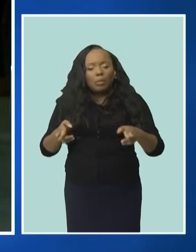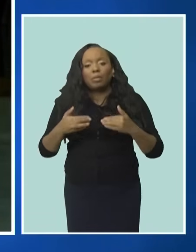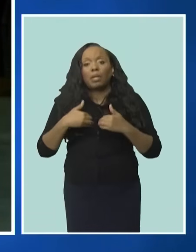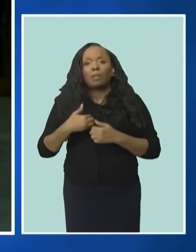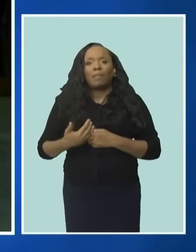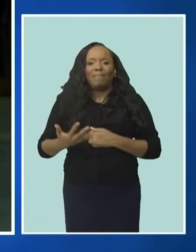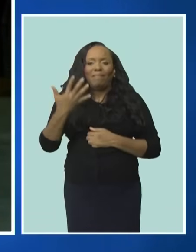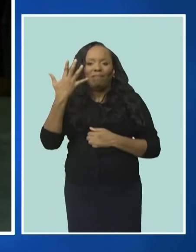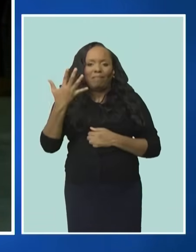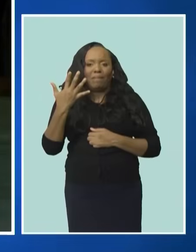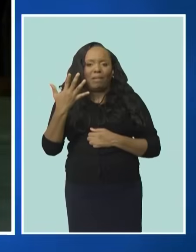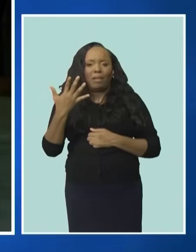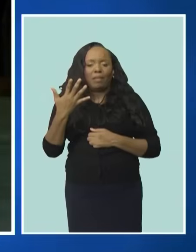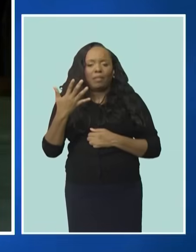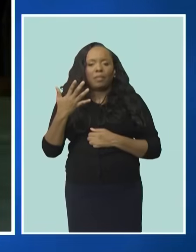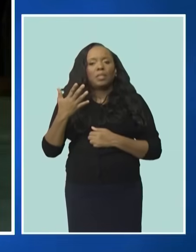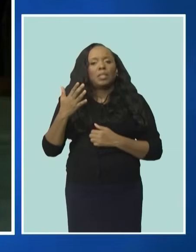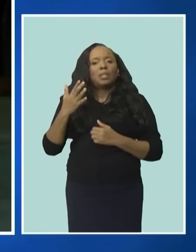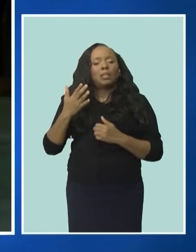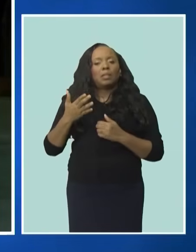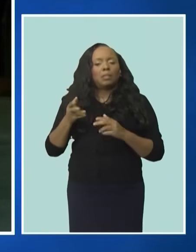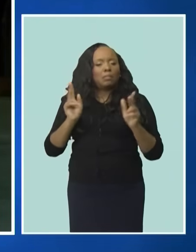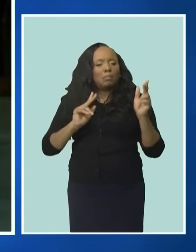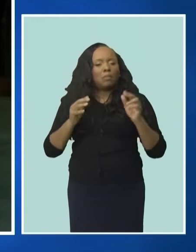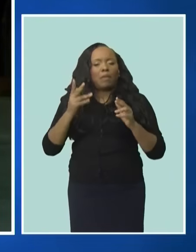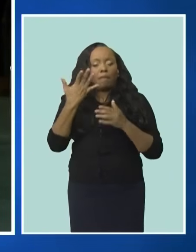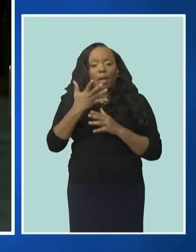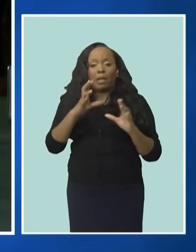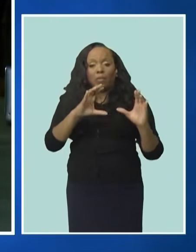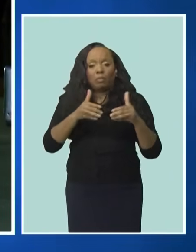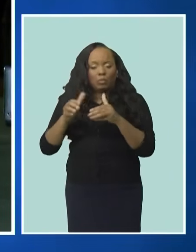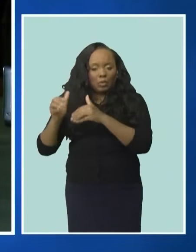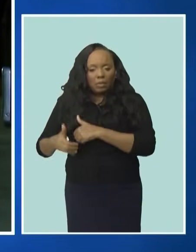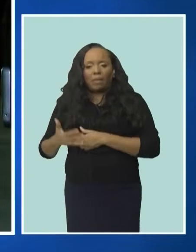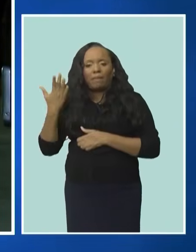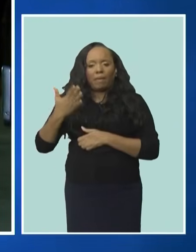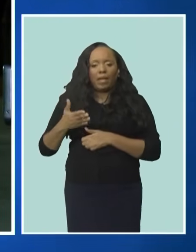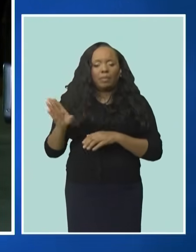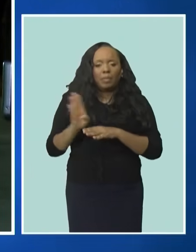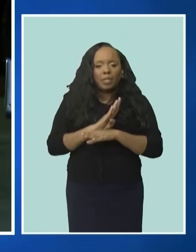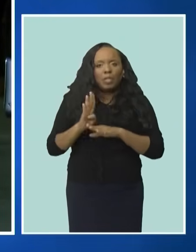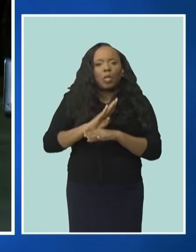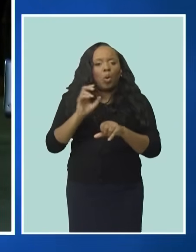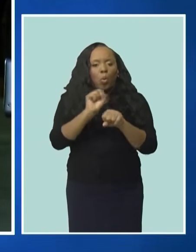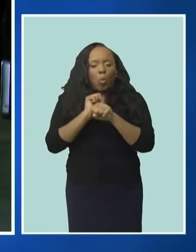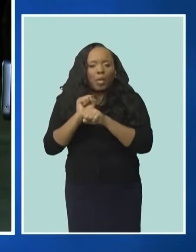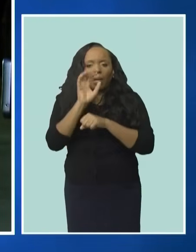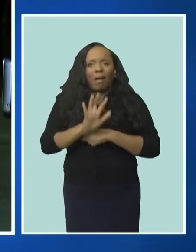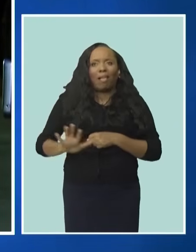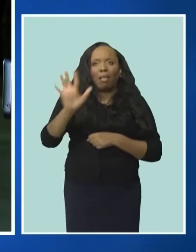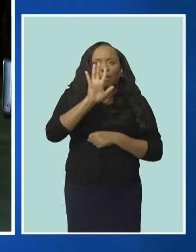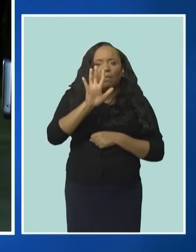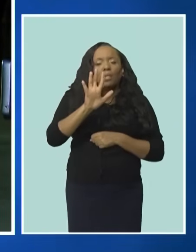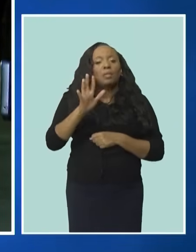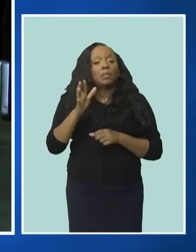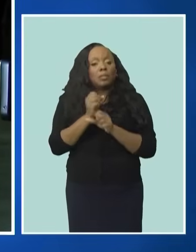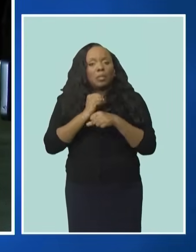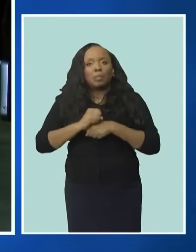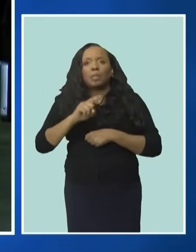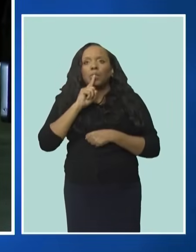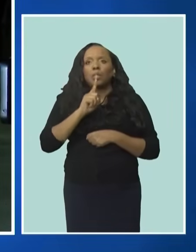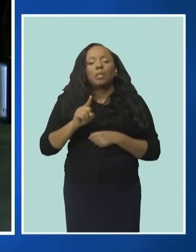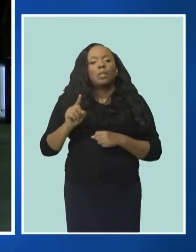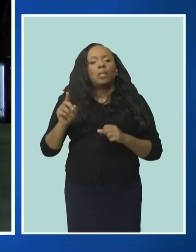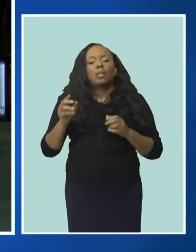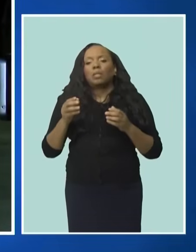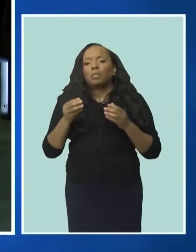that have now been working across the country, both in the rural as well as the urban corridor, to be able to bring some relief in a